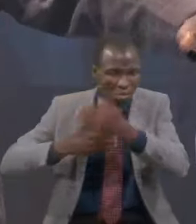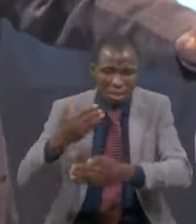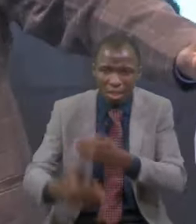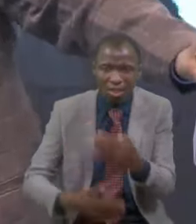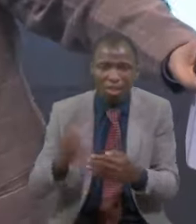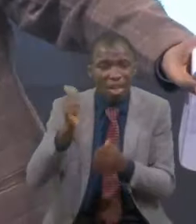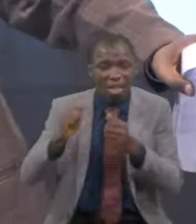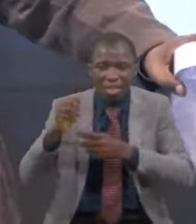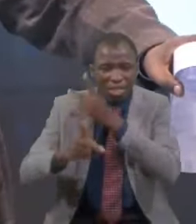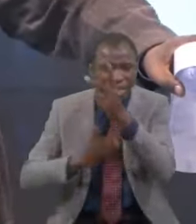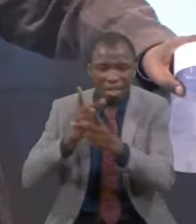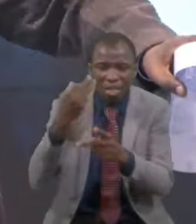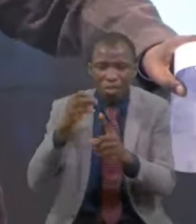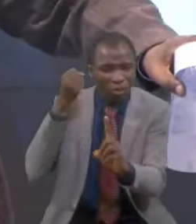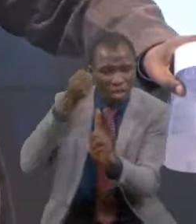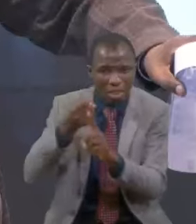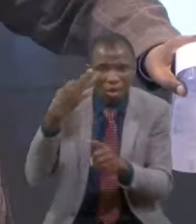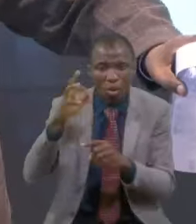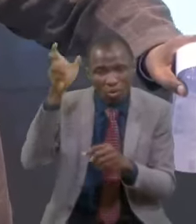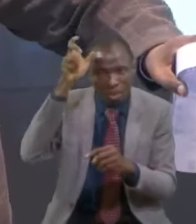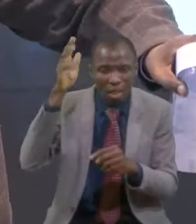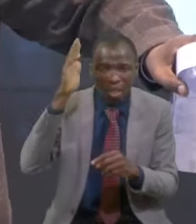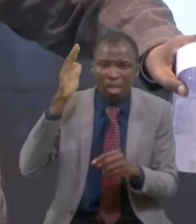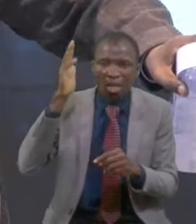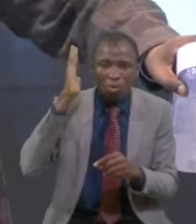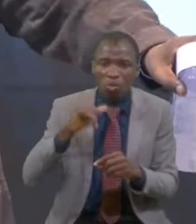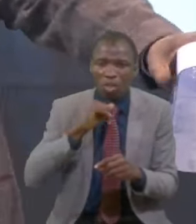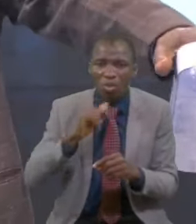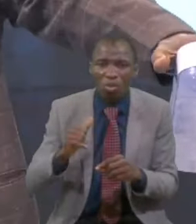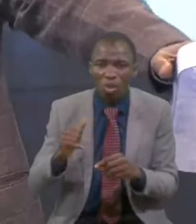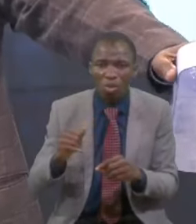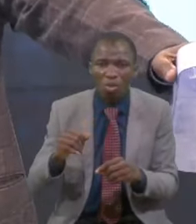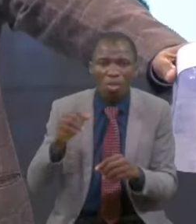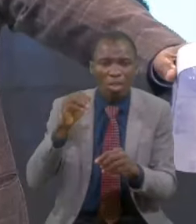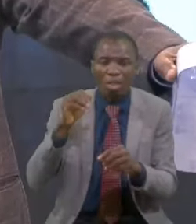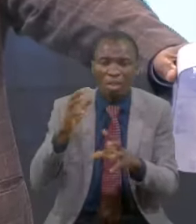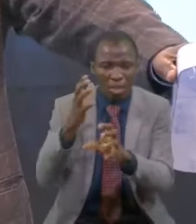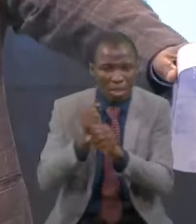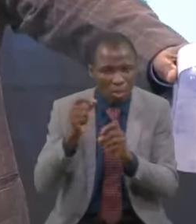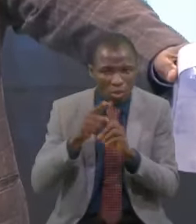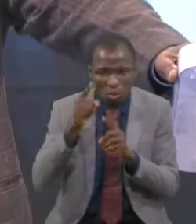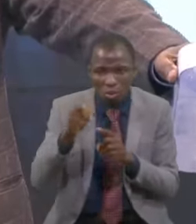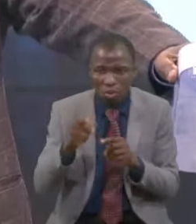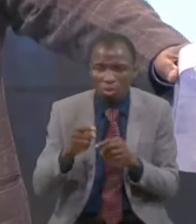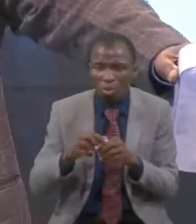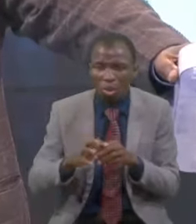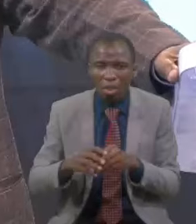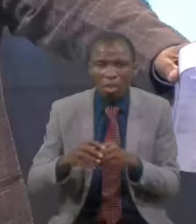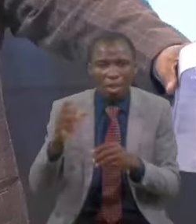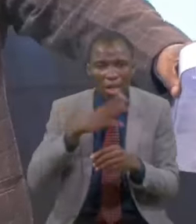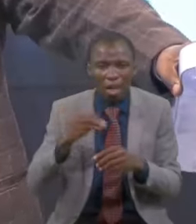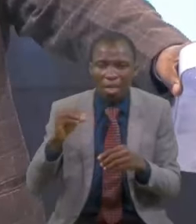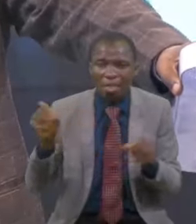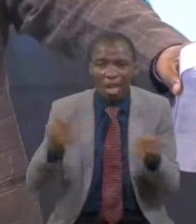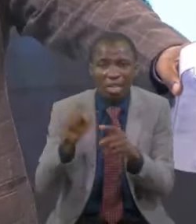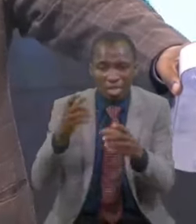of the devil as it's coming, when it gets to your gate, you will read that invisible